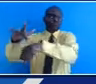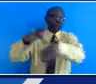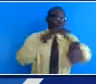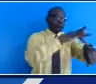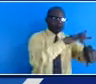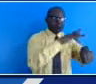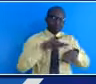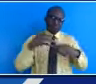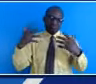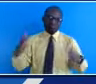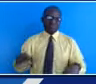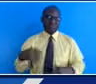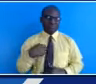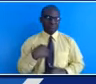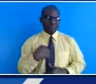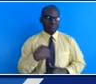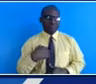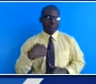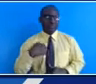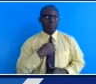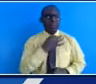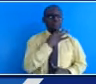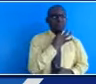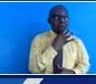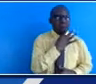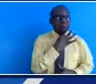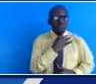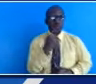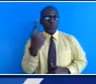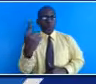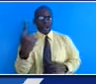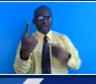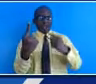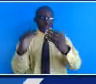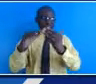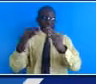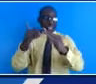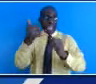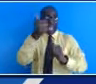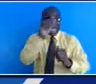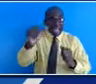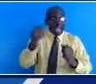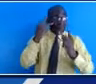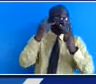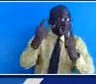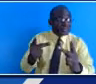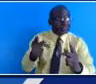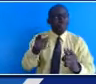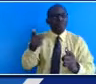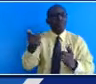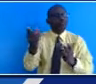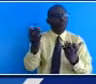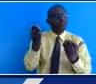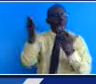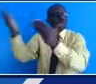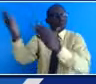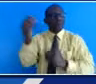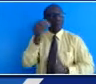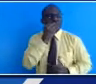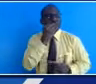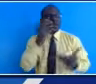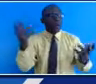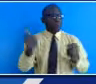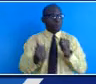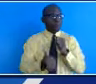you suggest? And they oftentimes suggest the locations that we have here now. Most recently, the next speaker, we had a